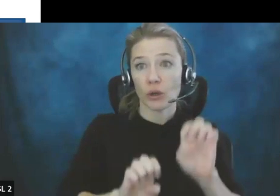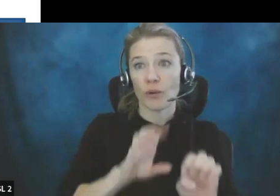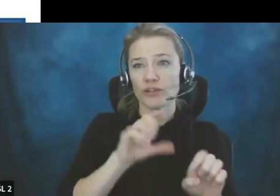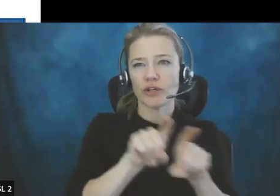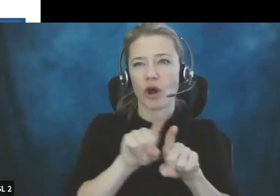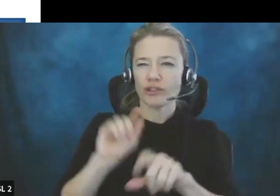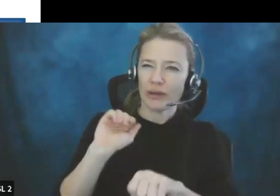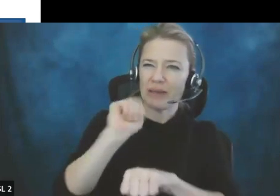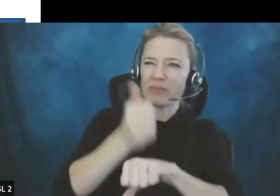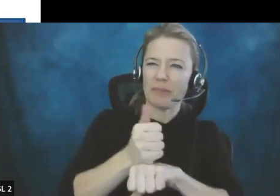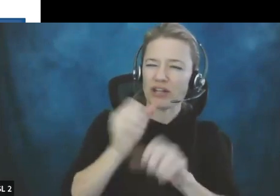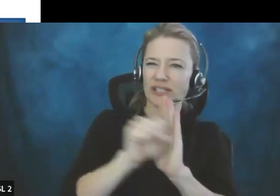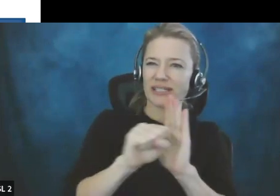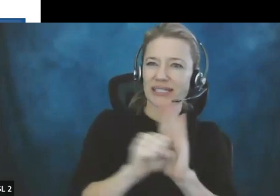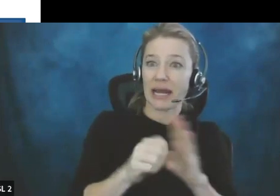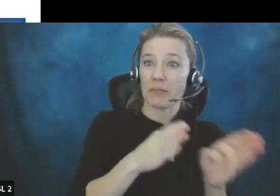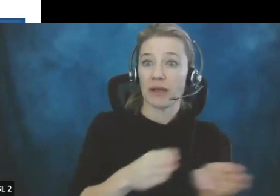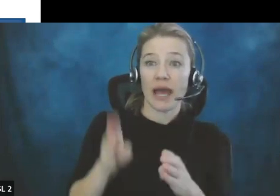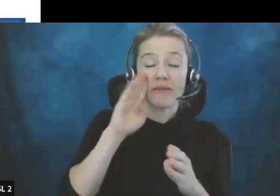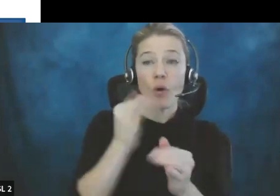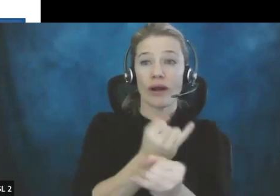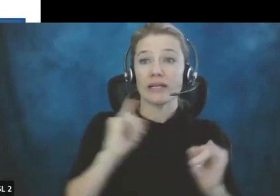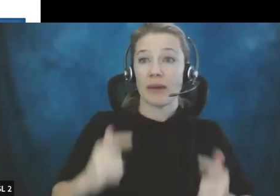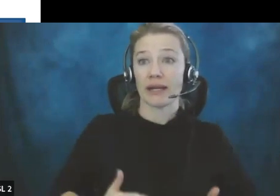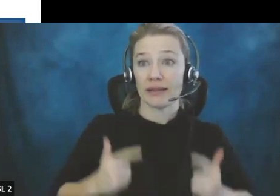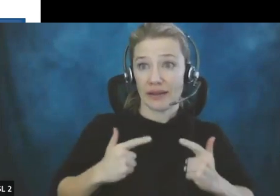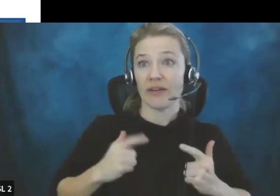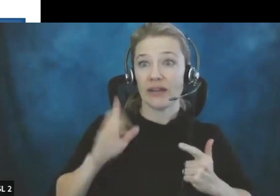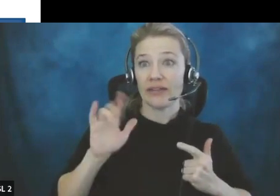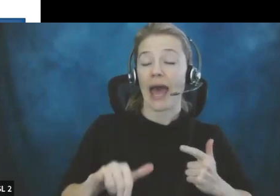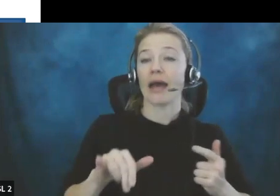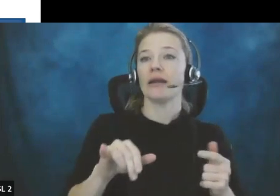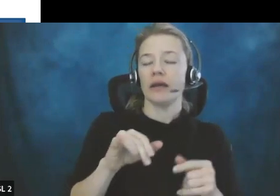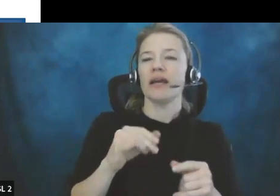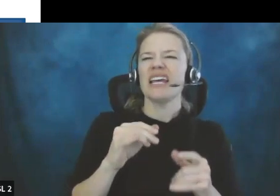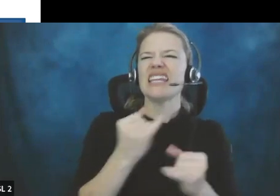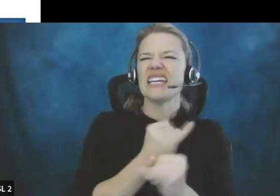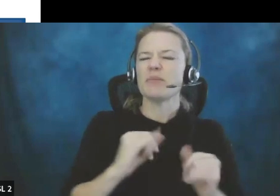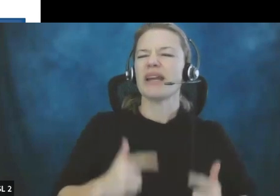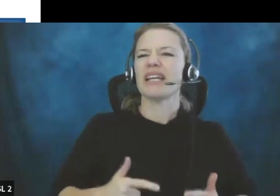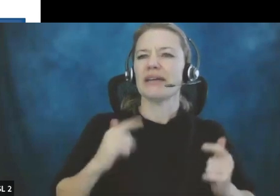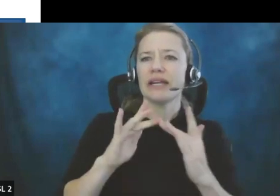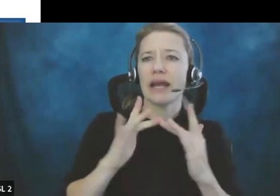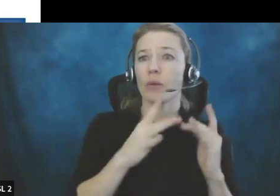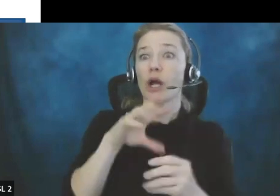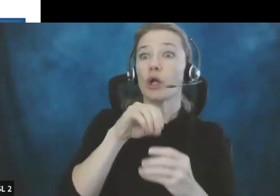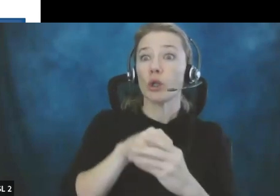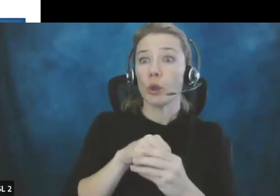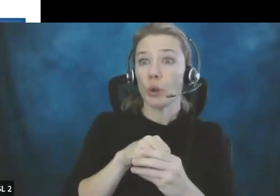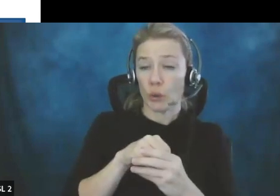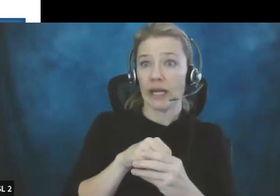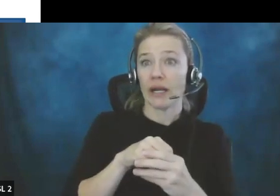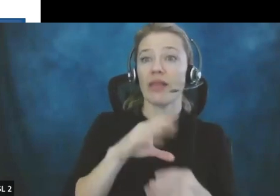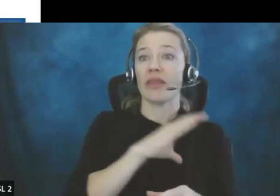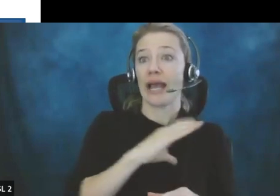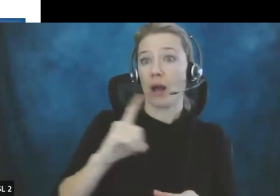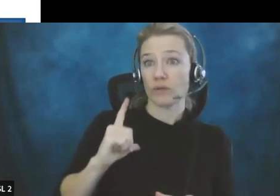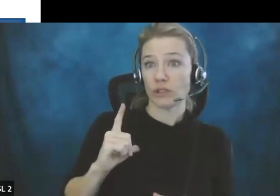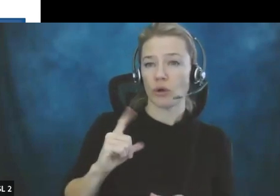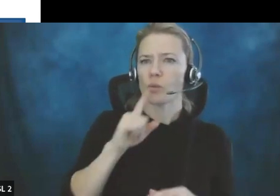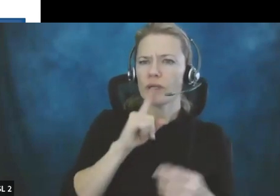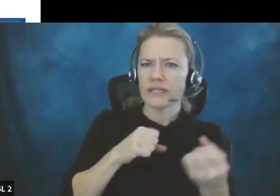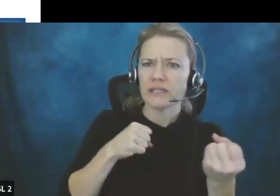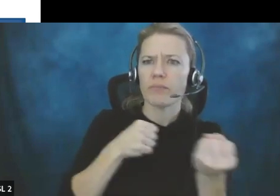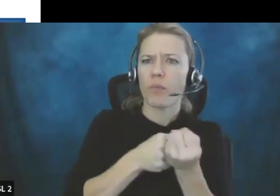monitoring, review, and evaluation and implementation of the state plan for independent living, right? The Independent Living Network, including the State